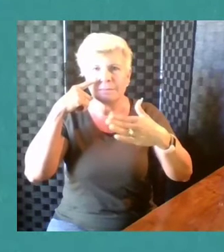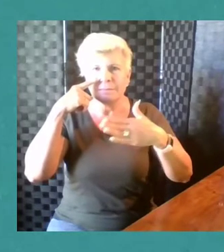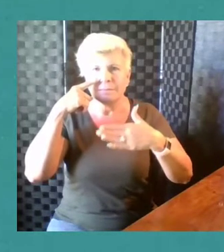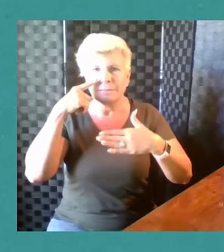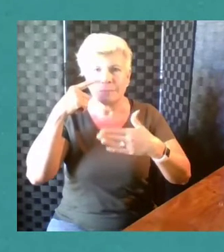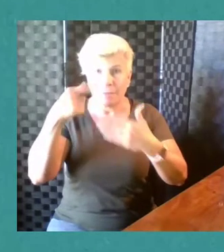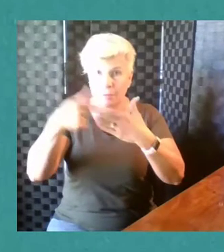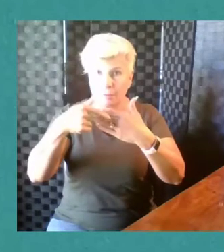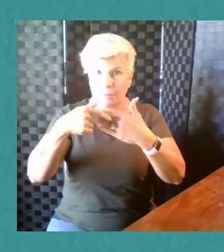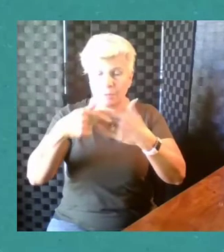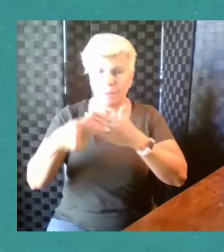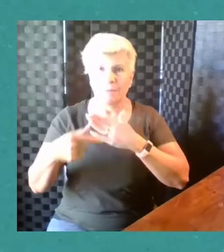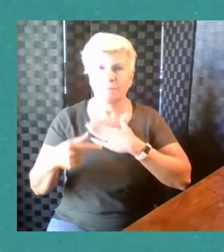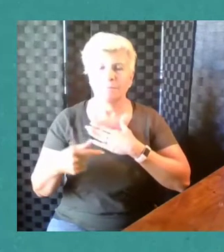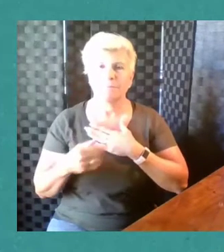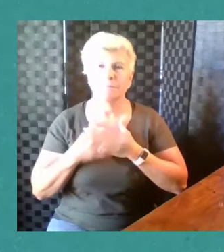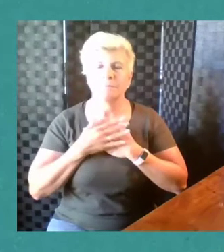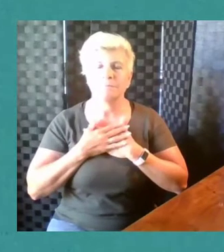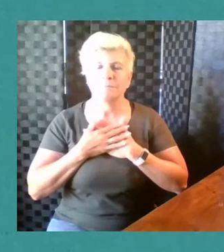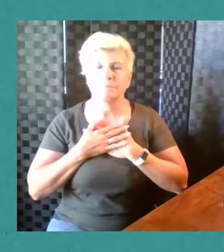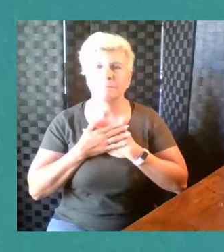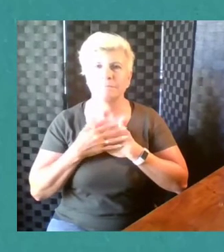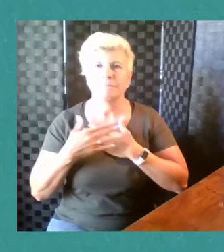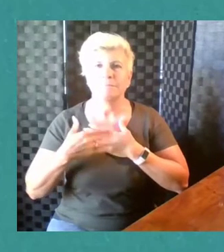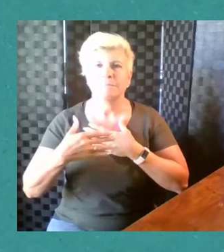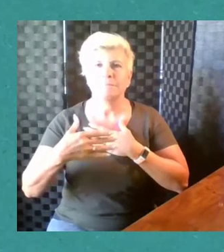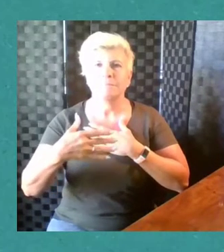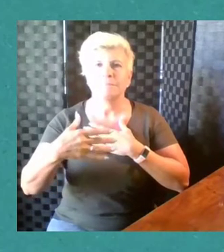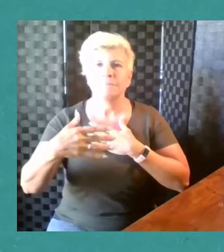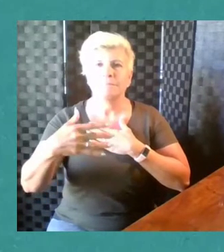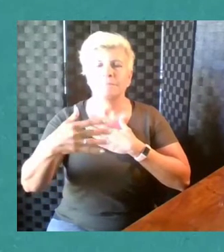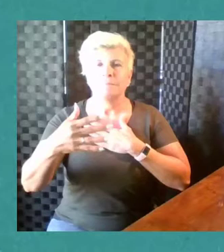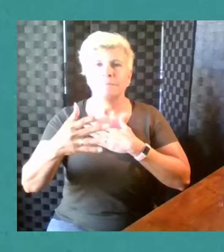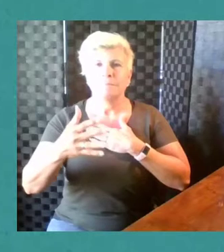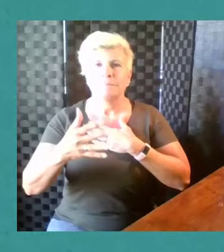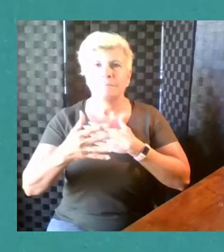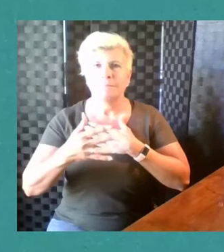Rest one hand on your chest. Can you feel your breath?